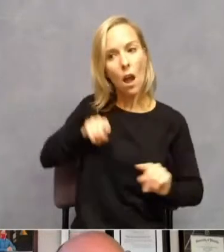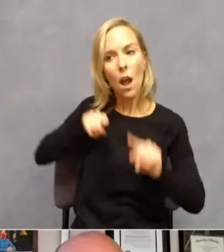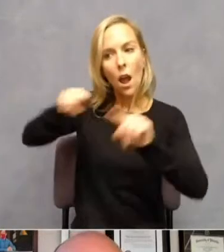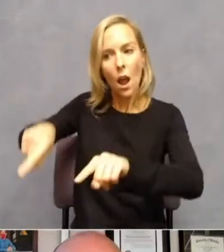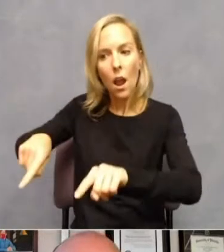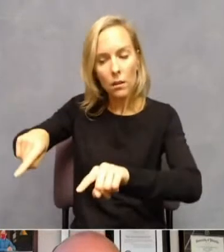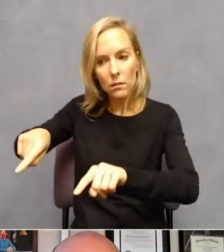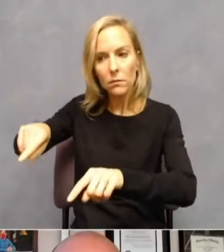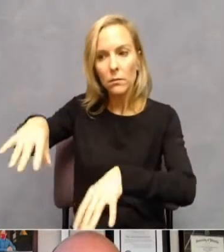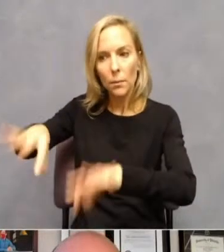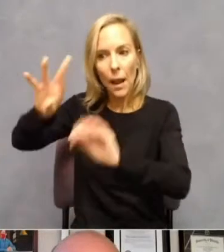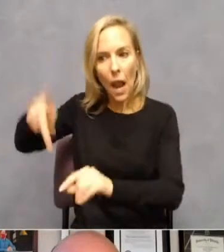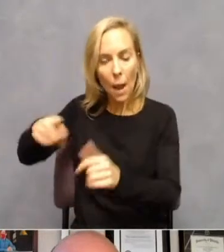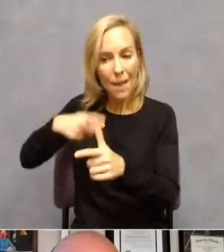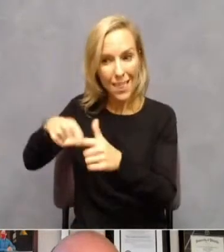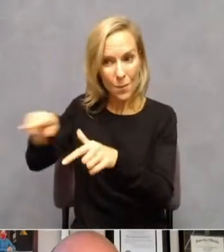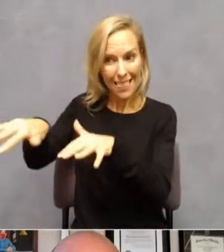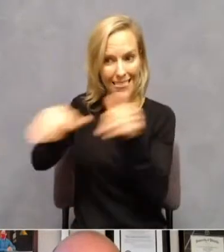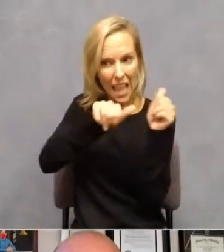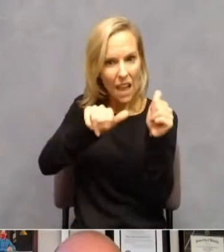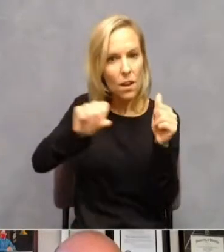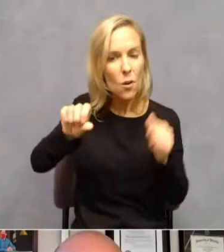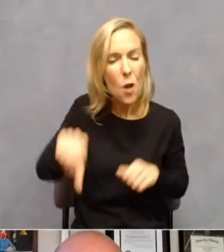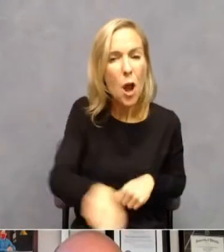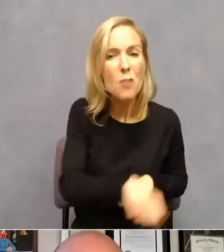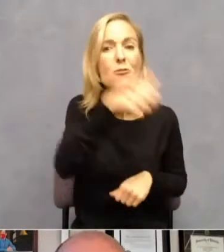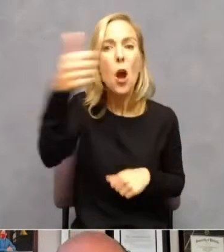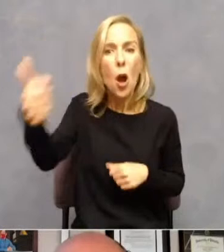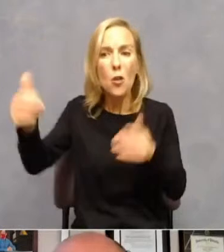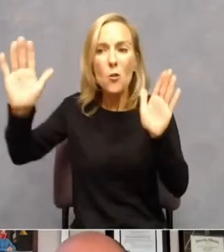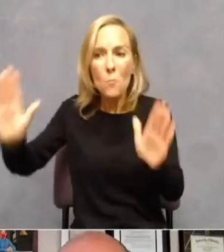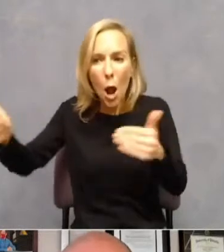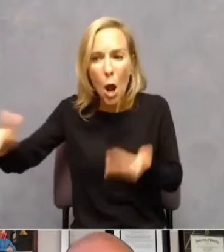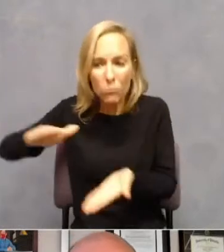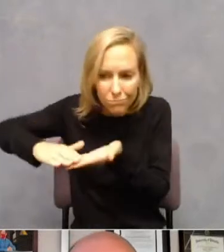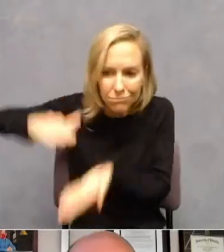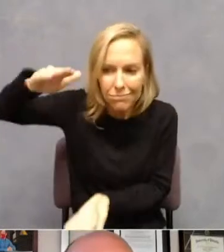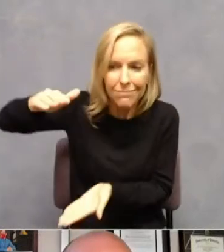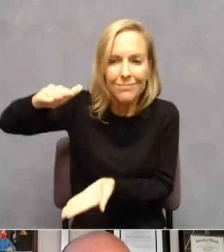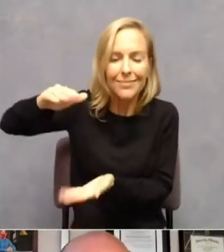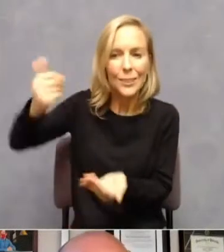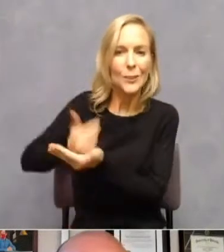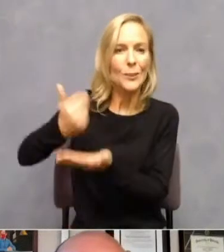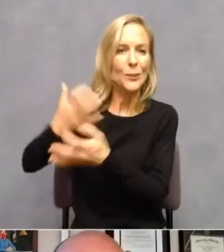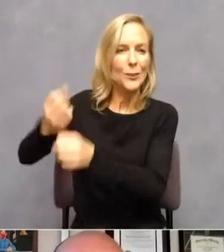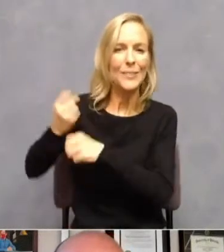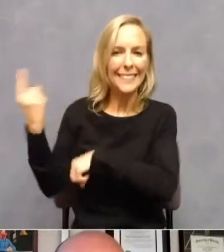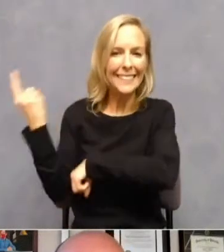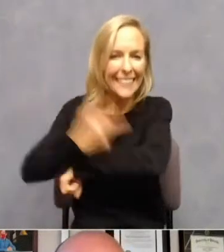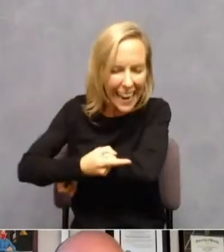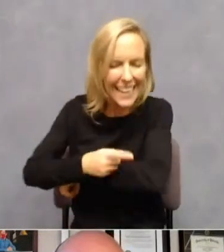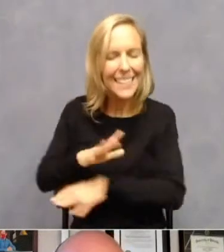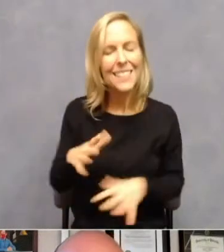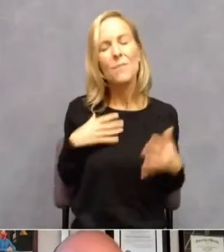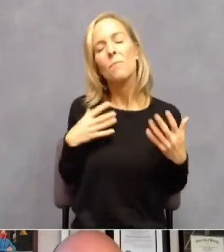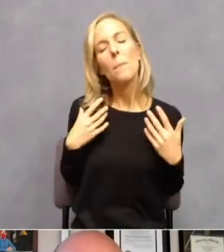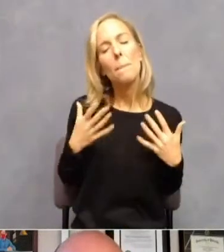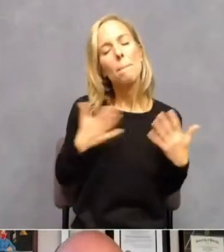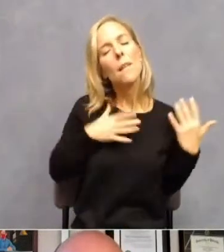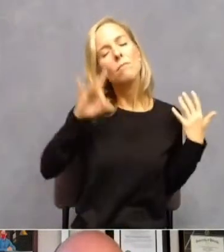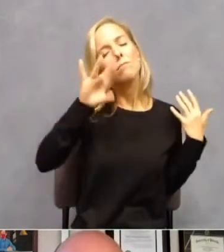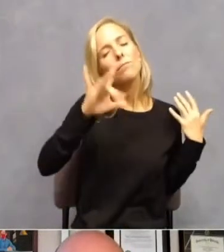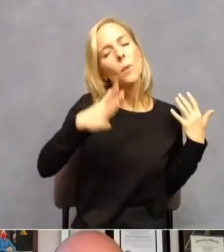she got a call that there was a whole nother pile that arrived fresh today. I want to share just a few thoughts from these. So first of all, thank